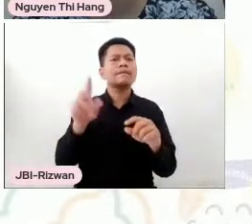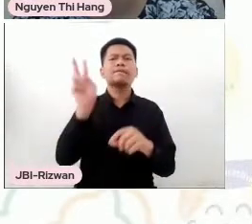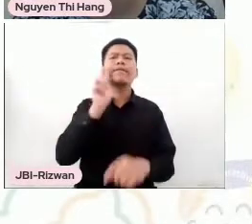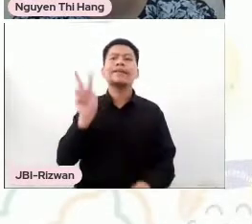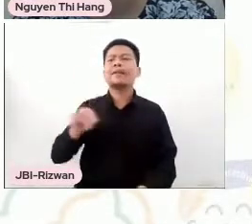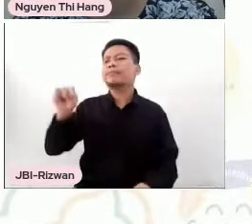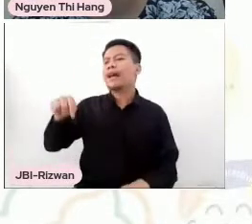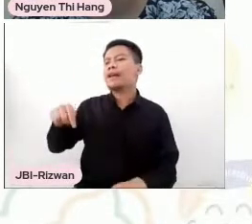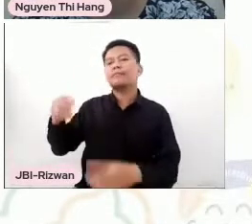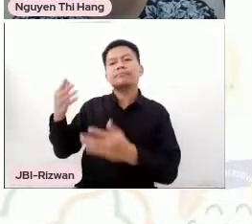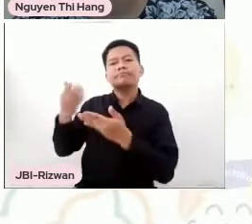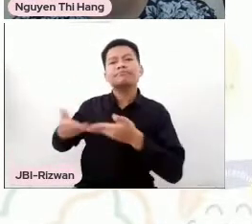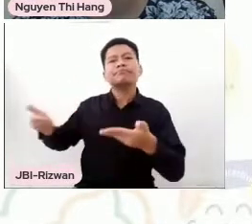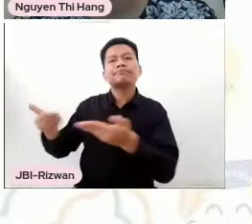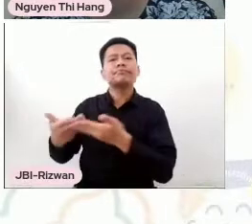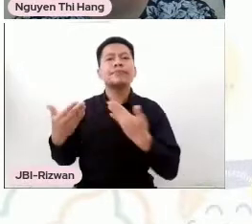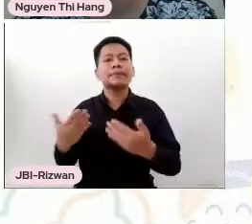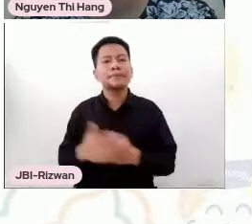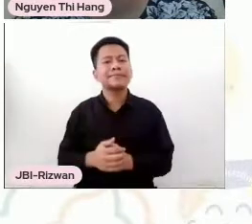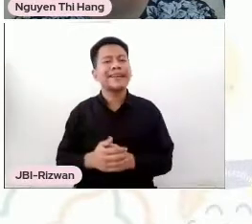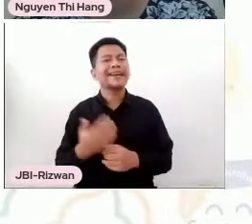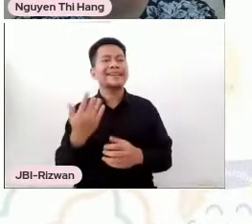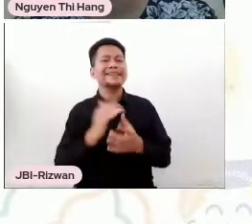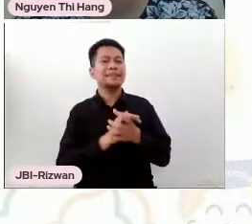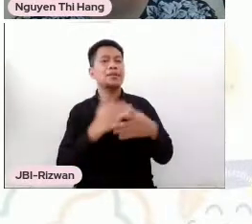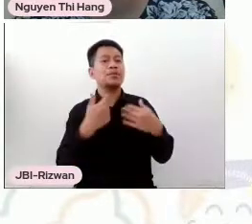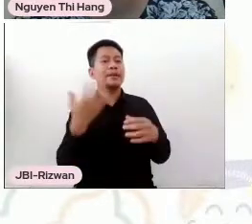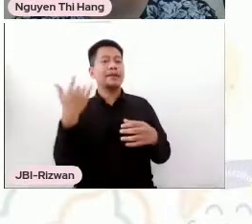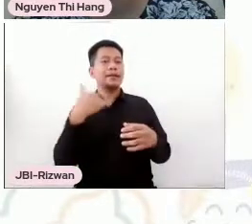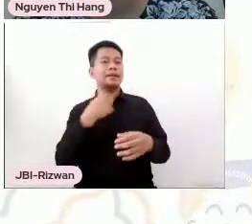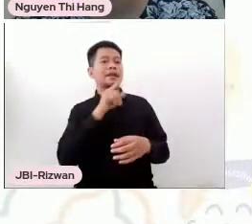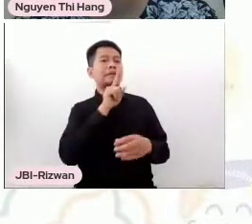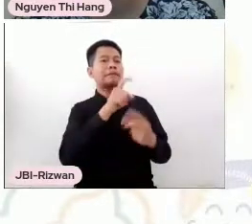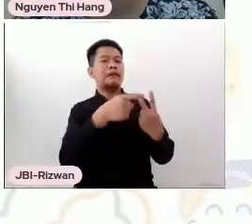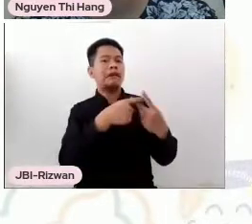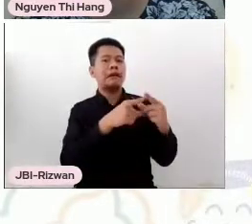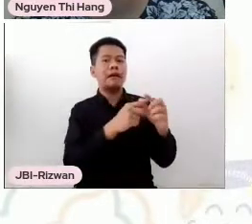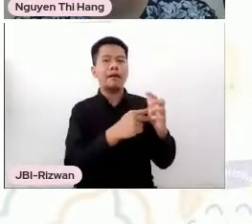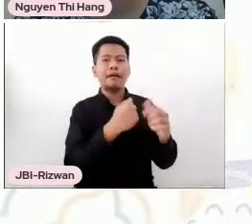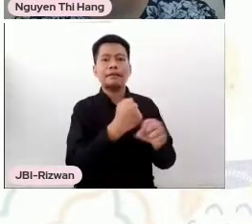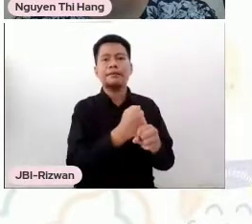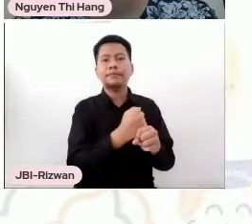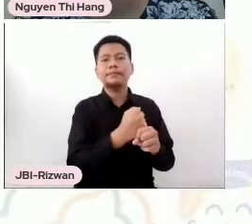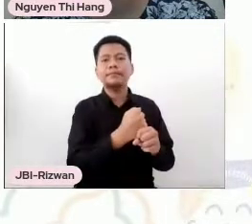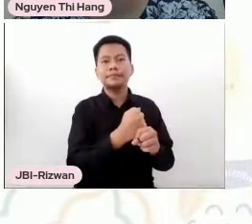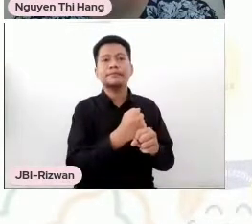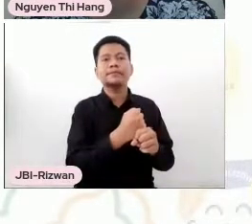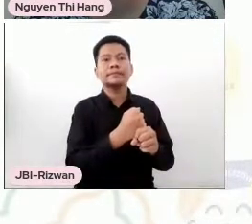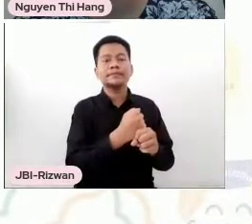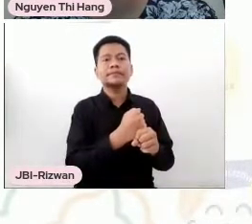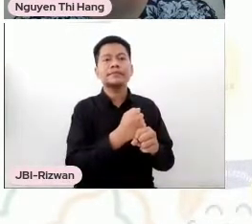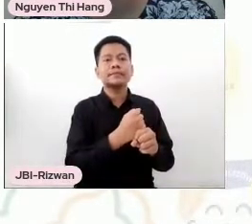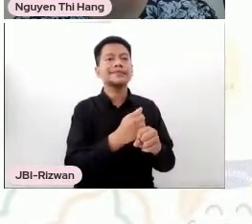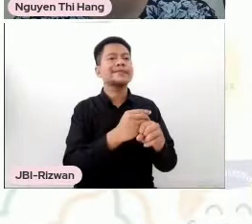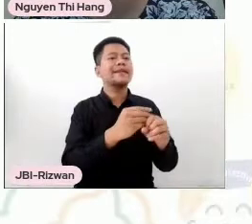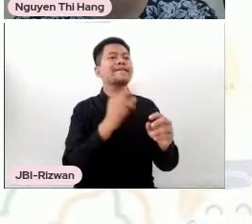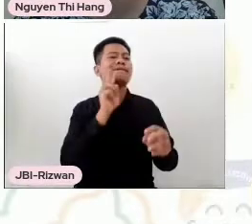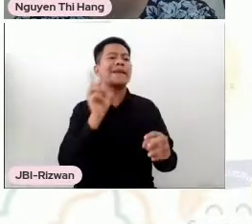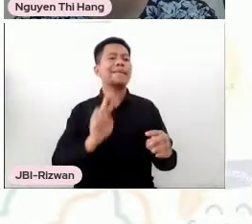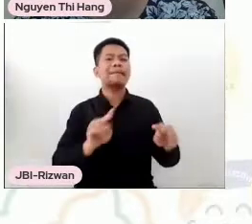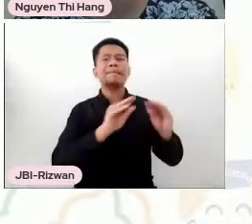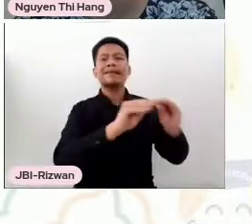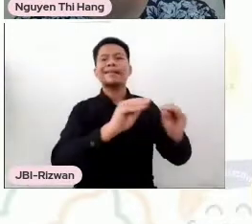Ya, baik sahabat luar biasa, saya bertanya kepada Miss Hang, bagaimana penyelenggaraan pendidikan di Vietnam sehubungan